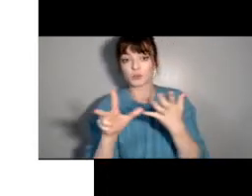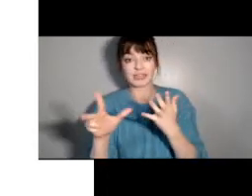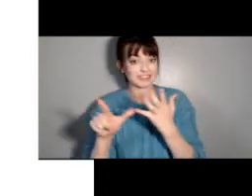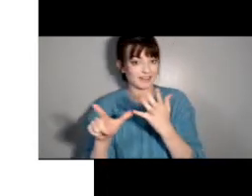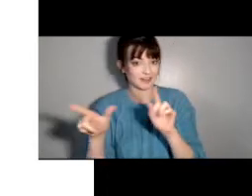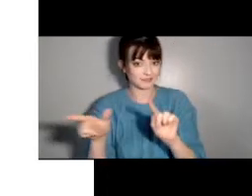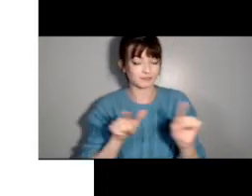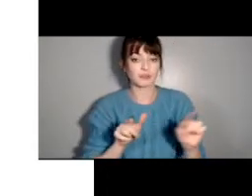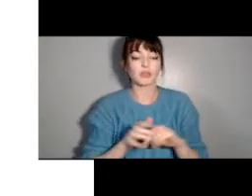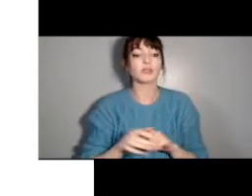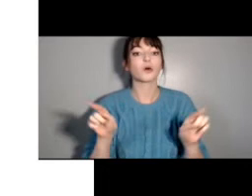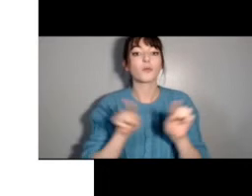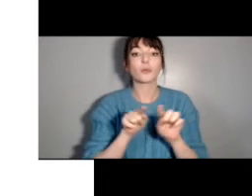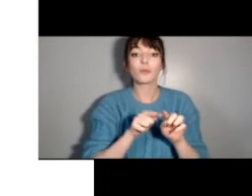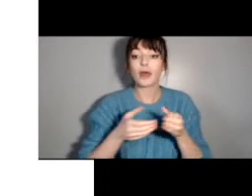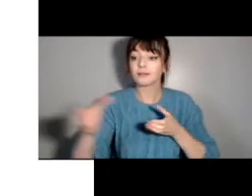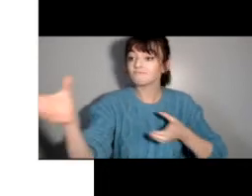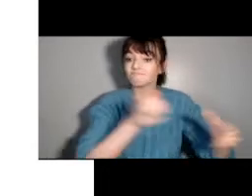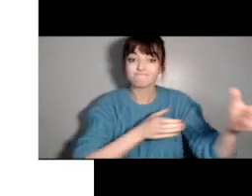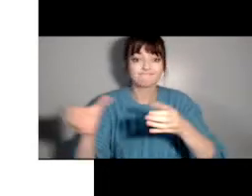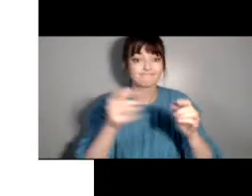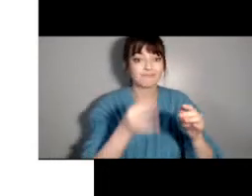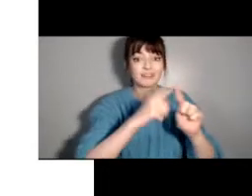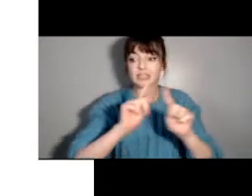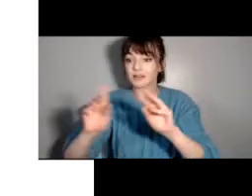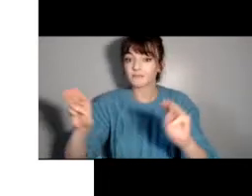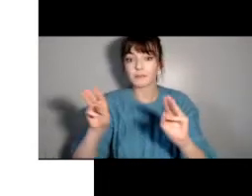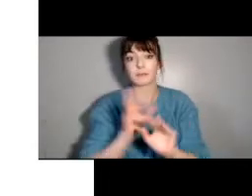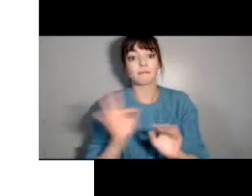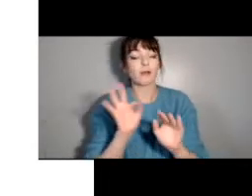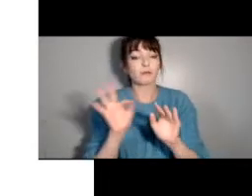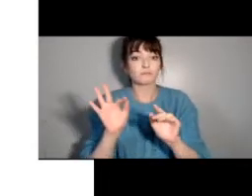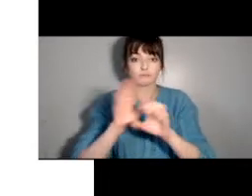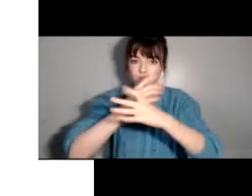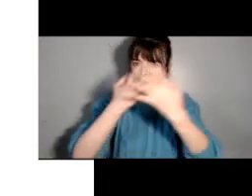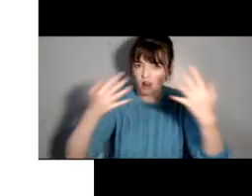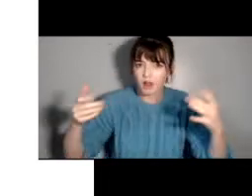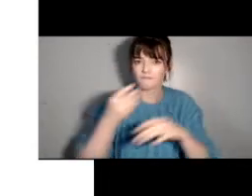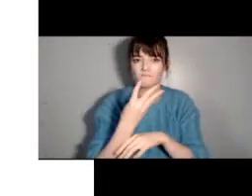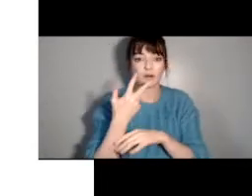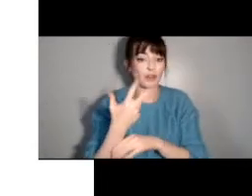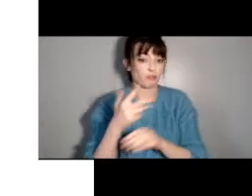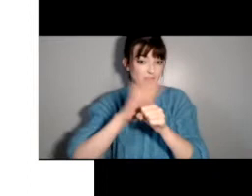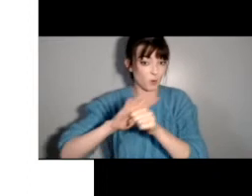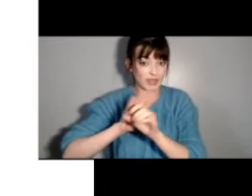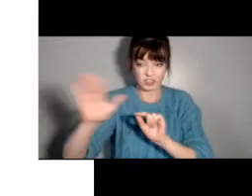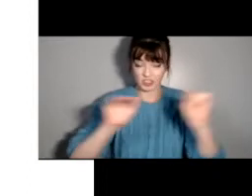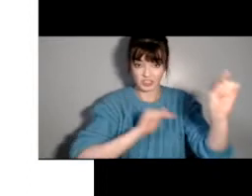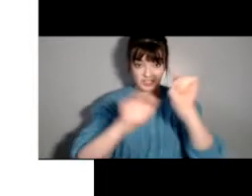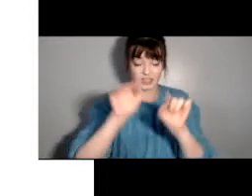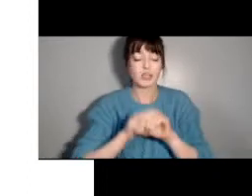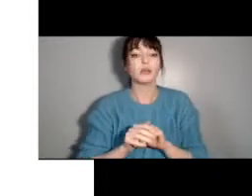also recruited very widely and from a total of 43 locations. So we had very